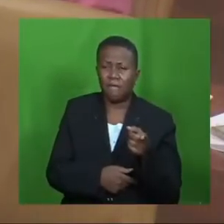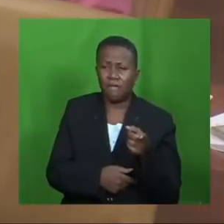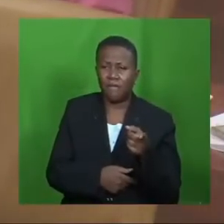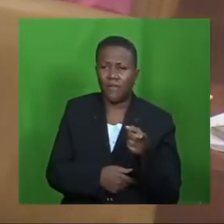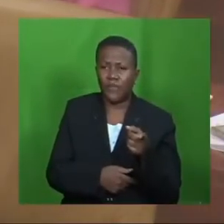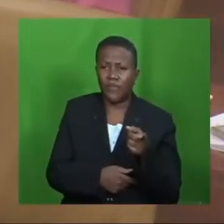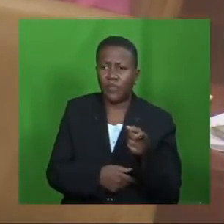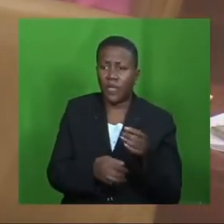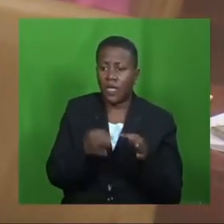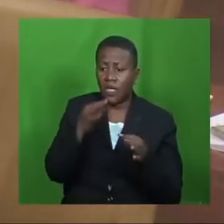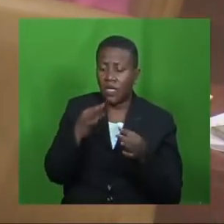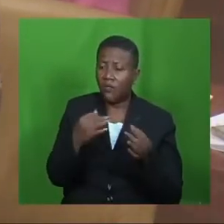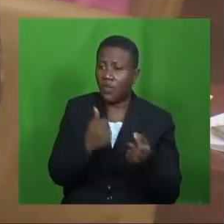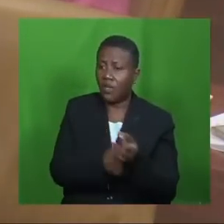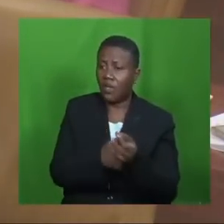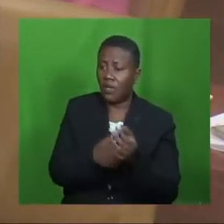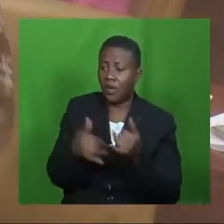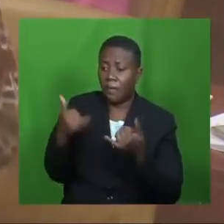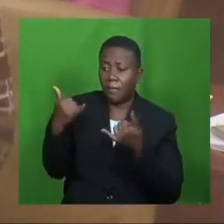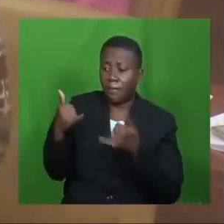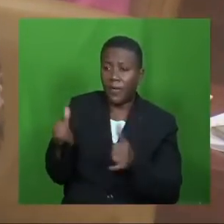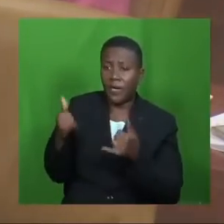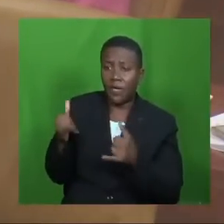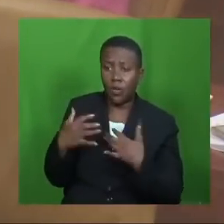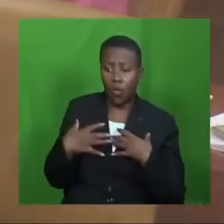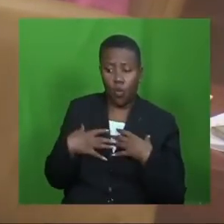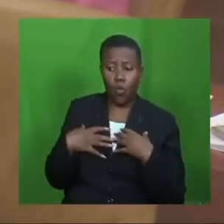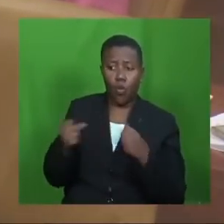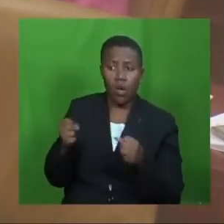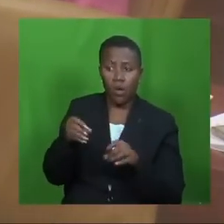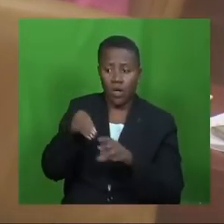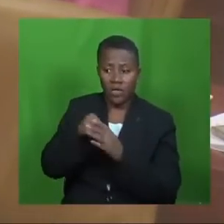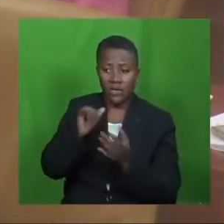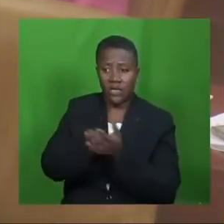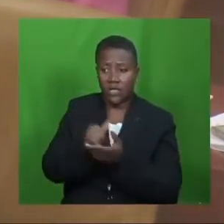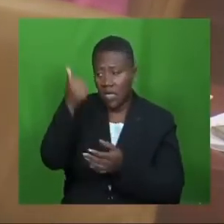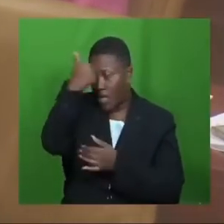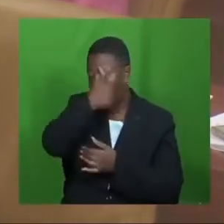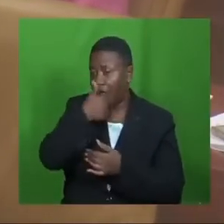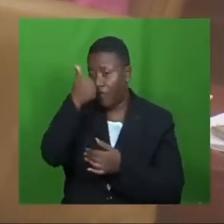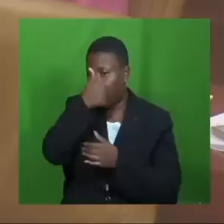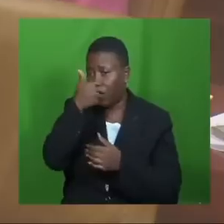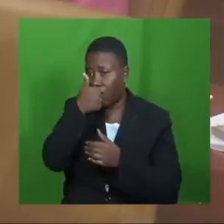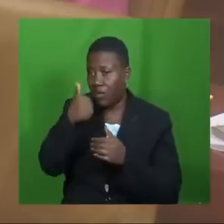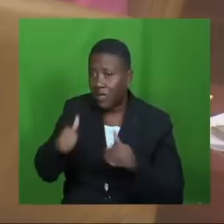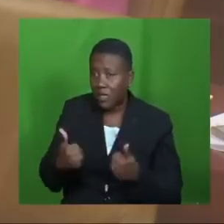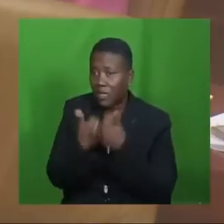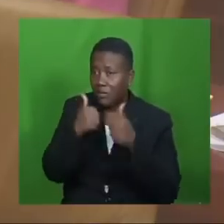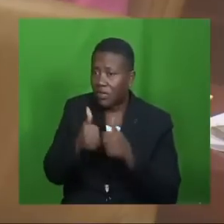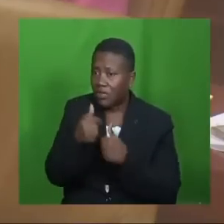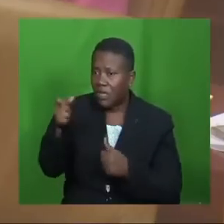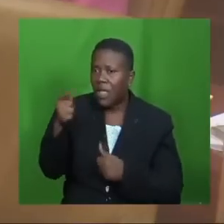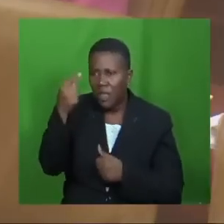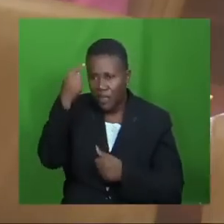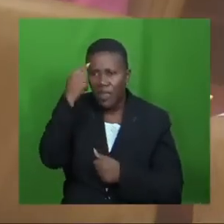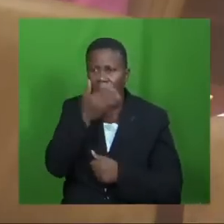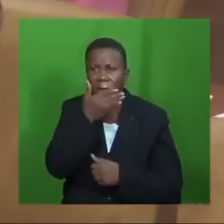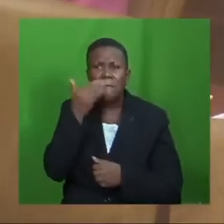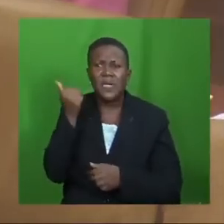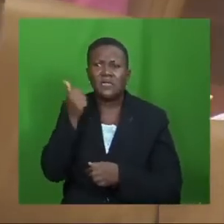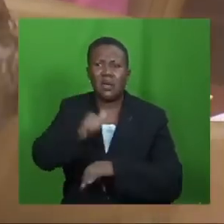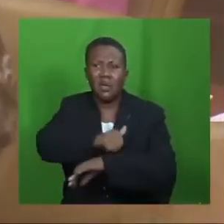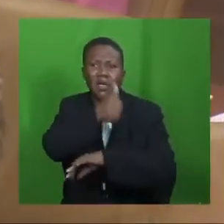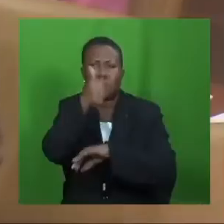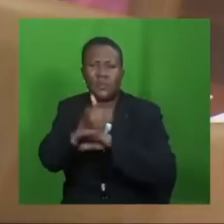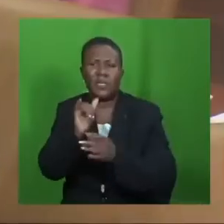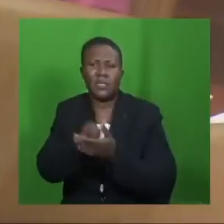there, I think you should be then talking about a legacy project in honor of at least the benefit of hosting, and then, of course, coming